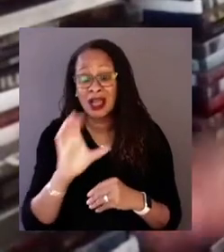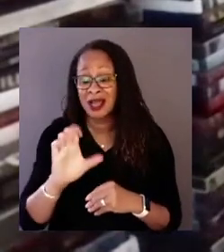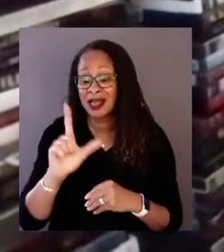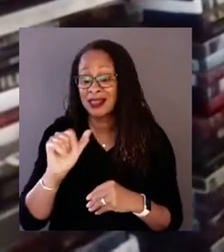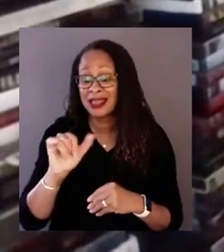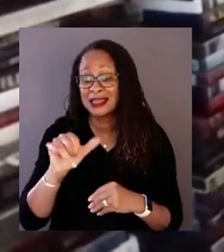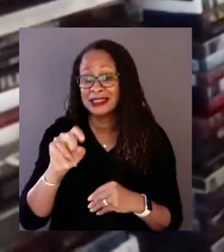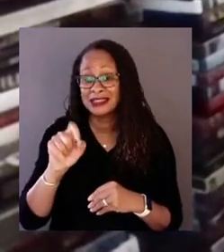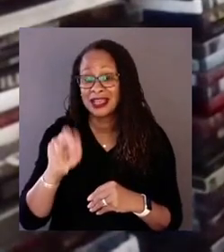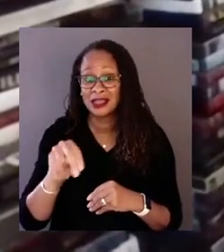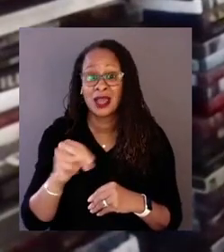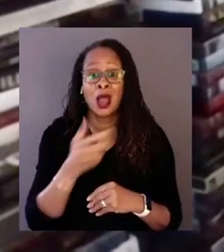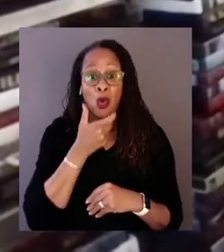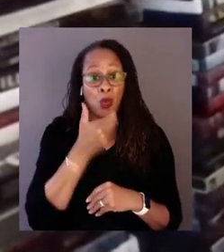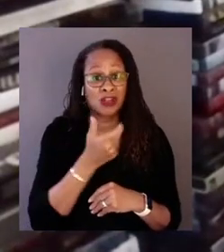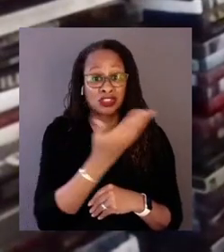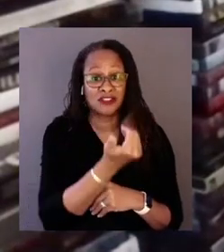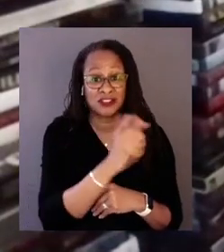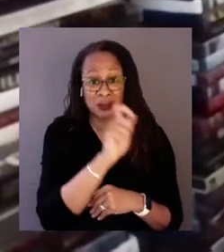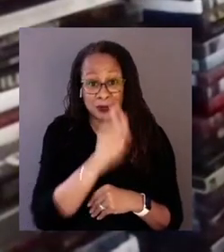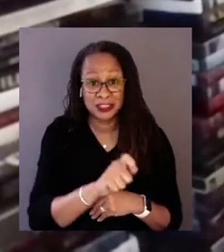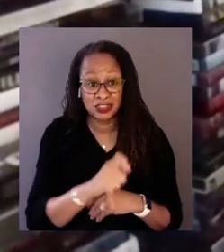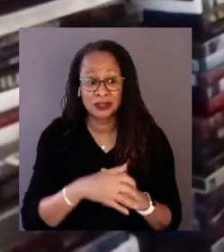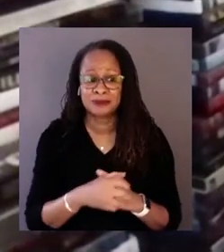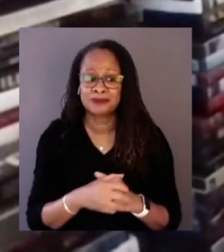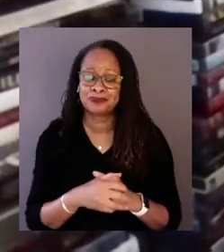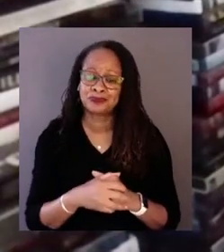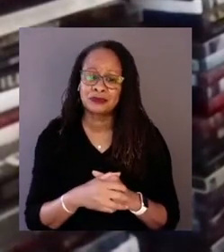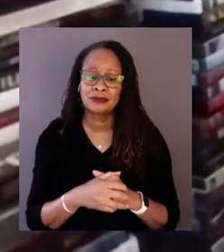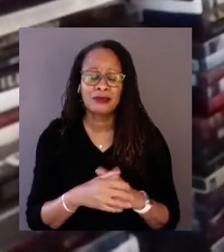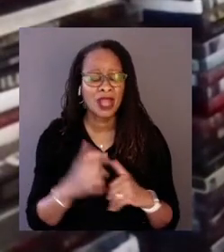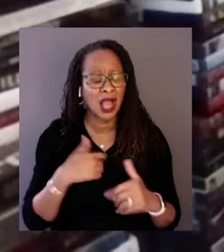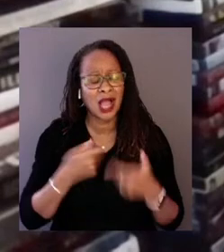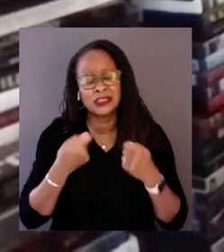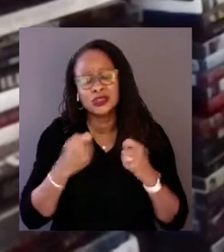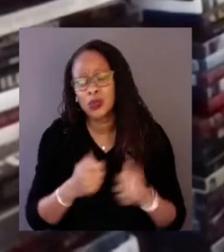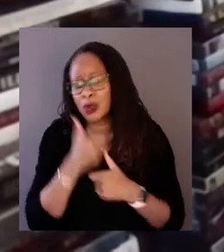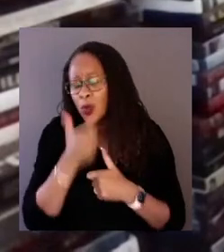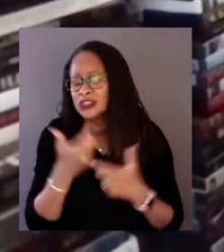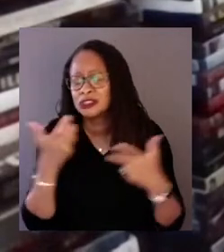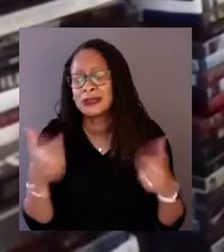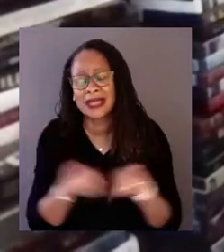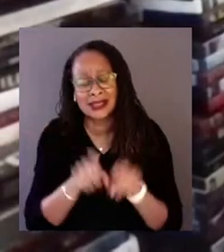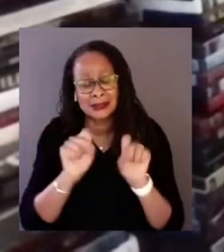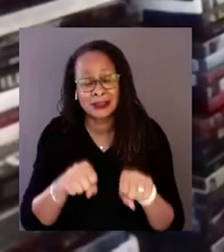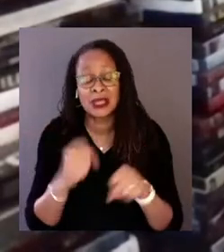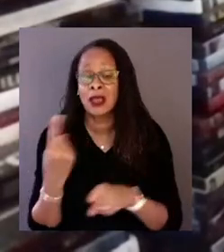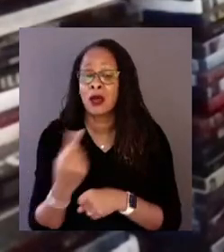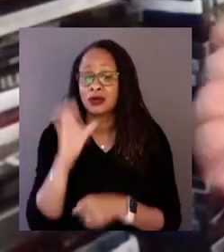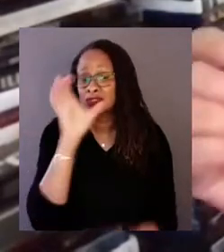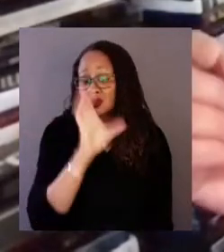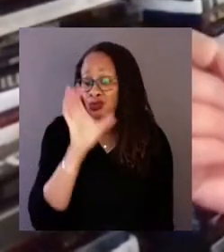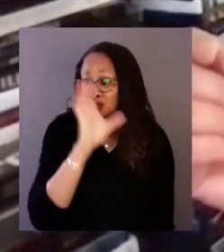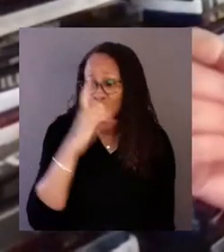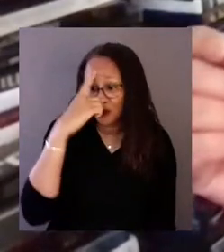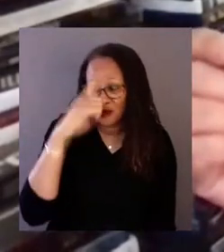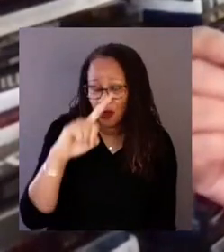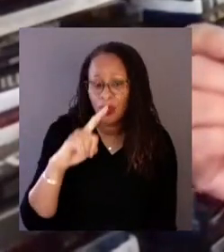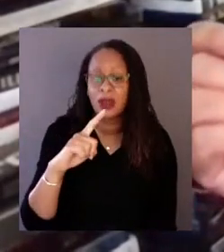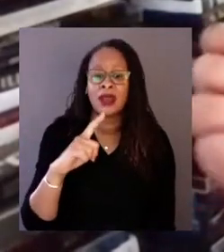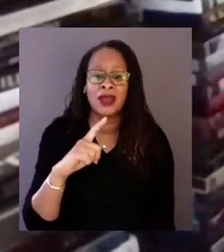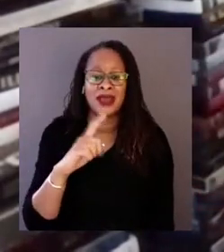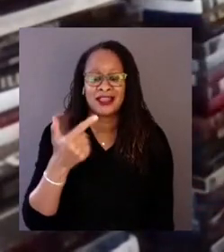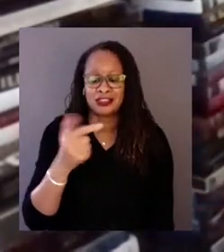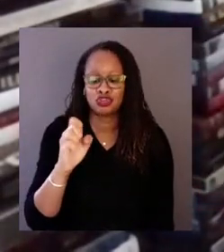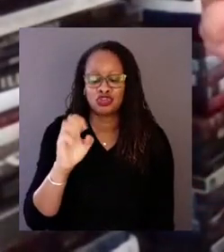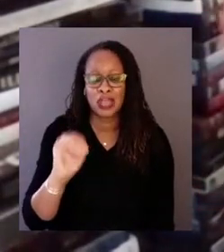15% and others, and I try to watch as many films as I can because I'm always looking for the gem that no one's